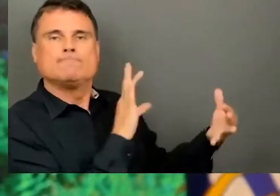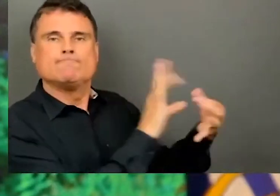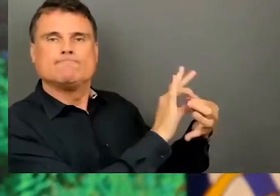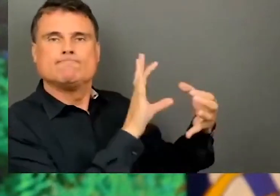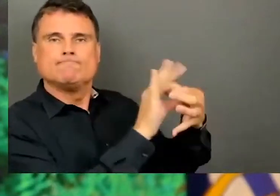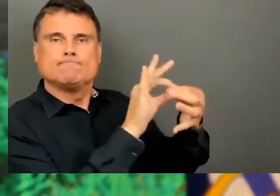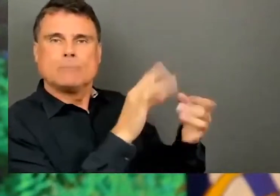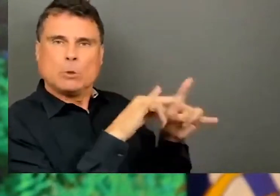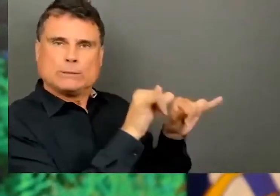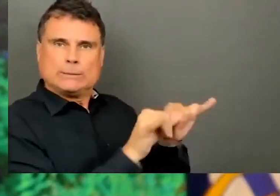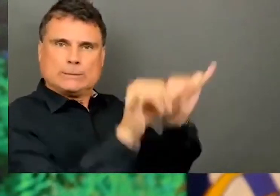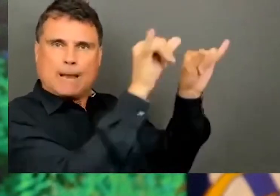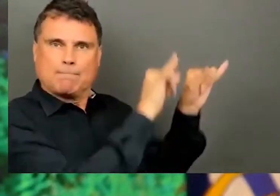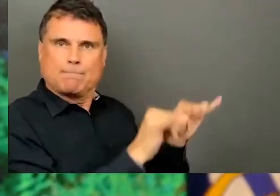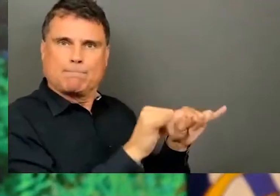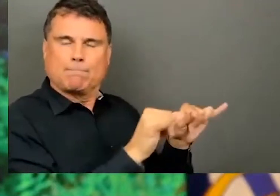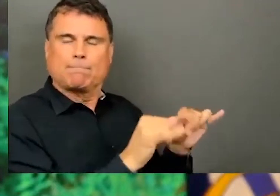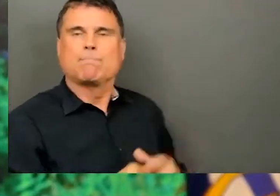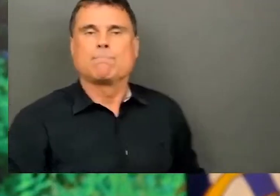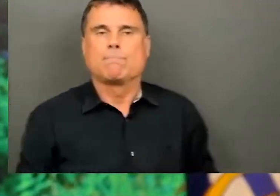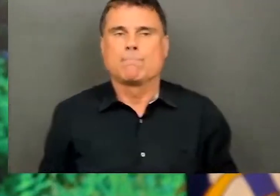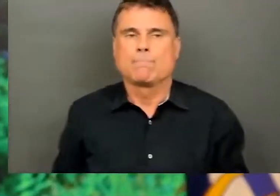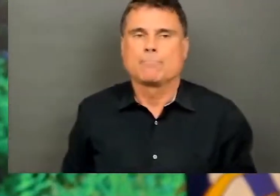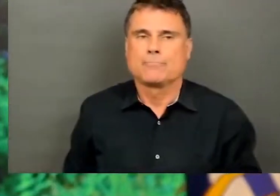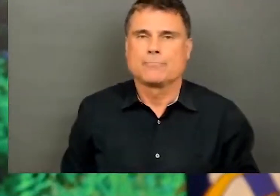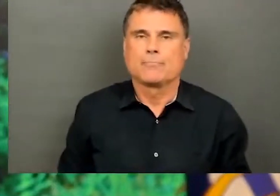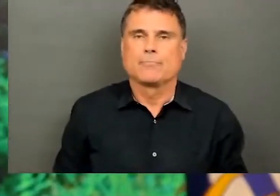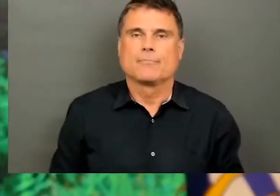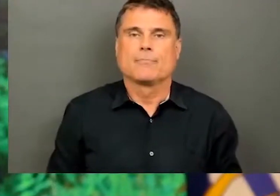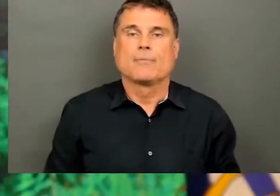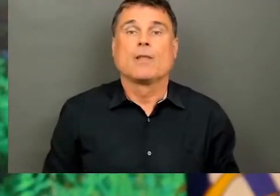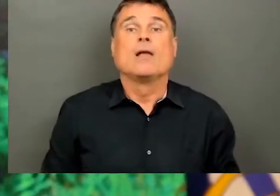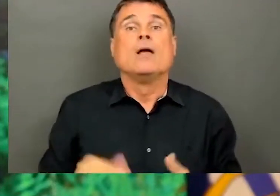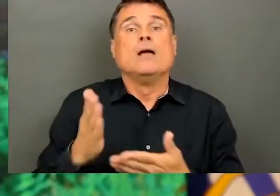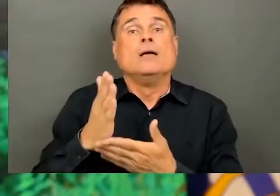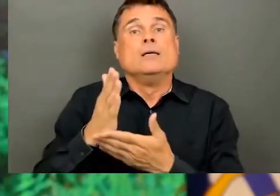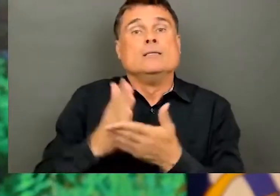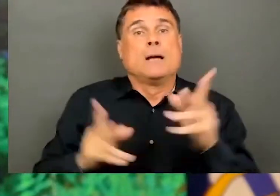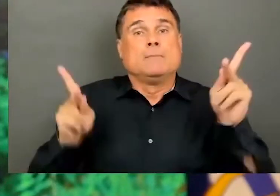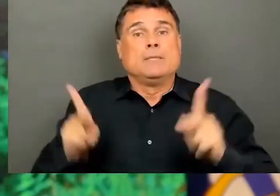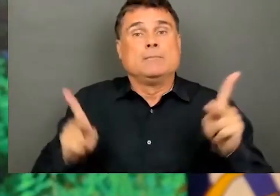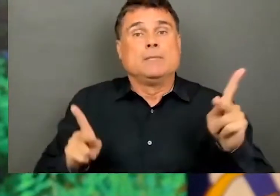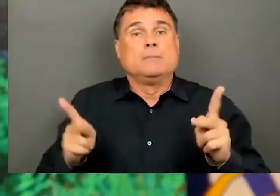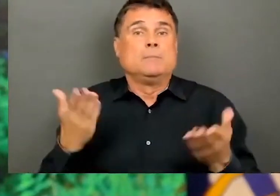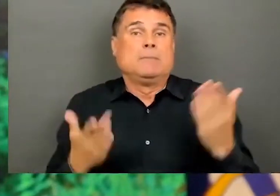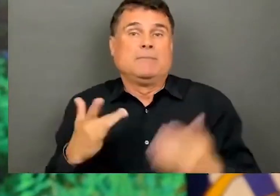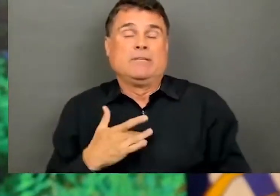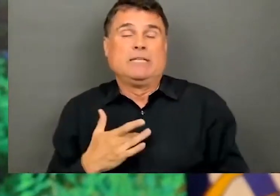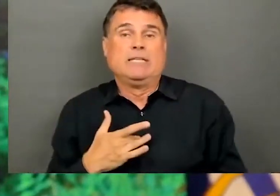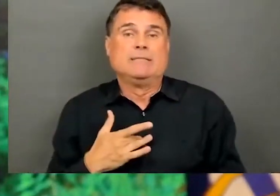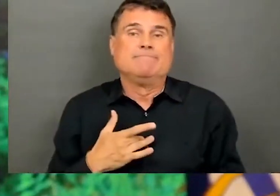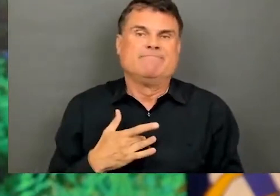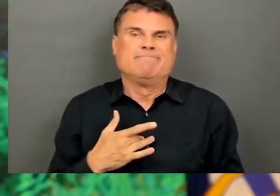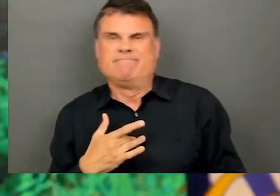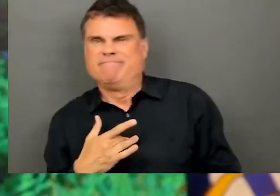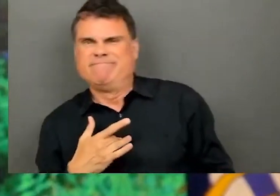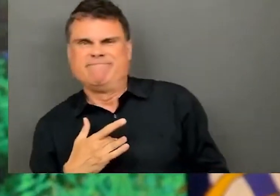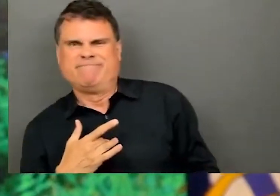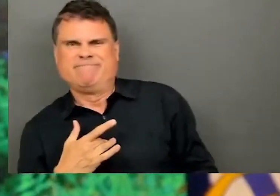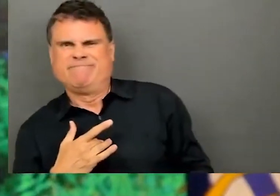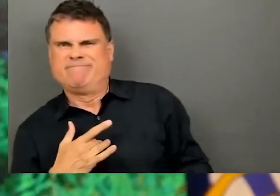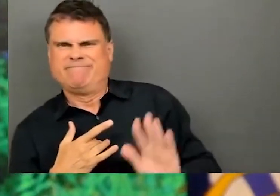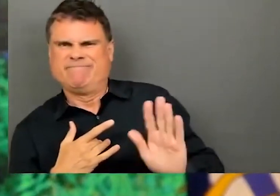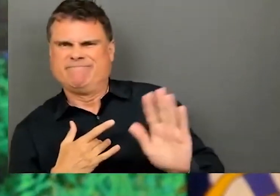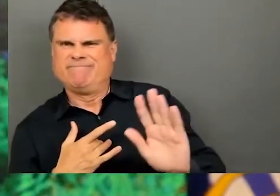task associated with providing safer medical-grade alternatives to street-level illicit toxic drugs.